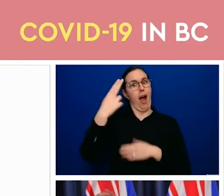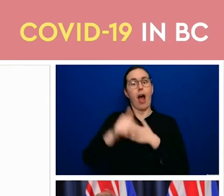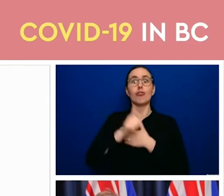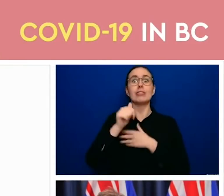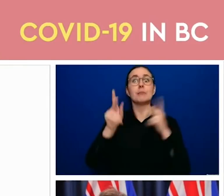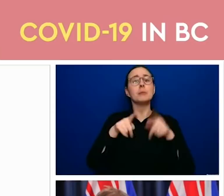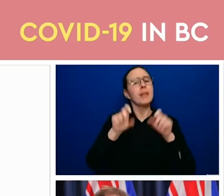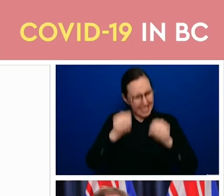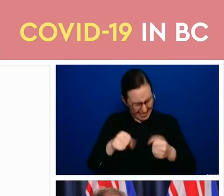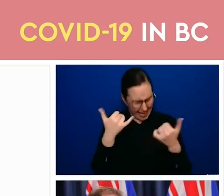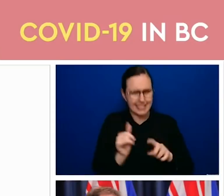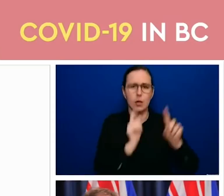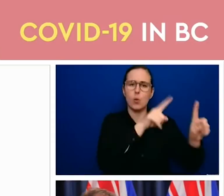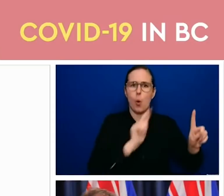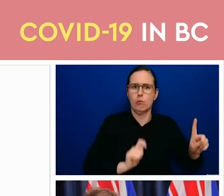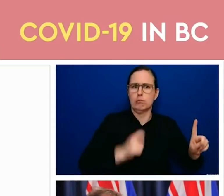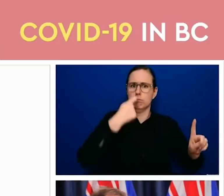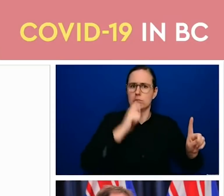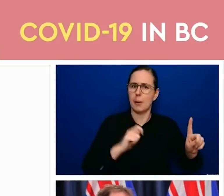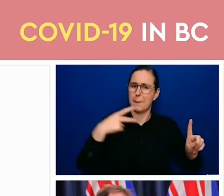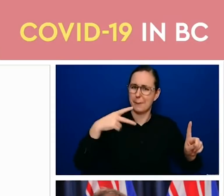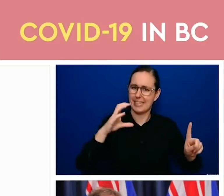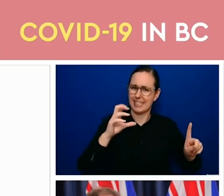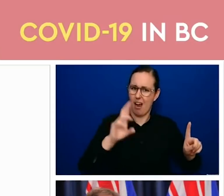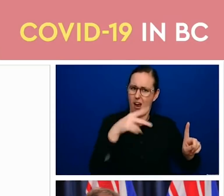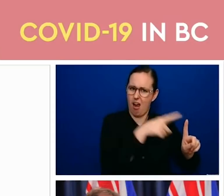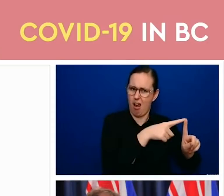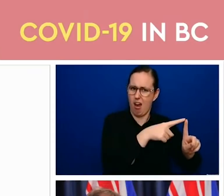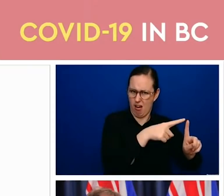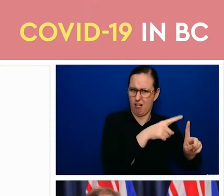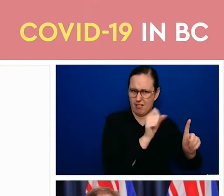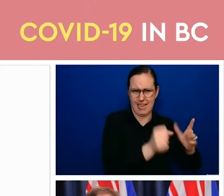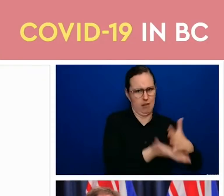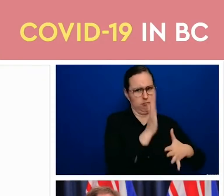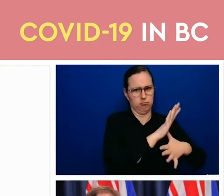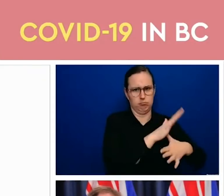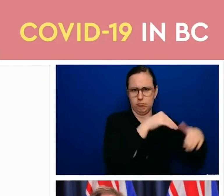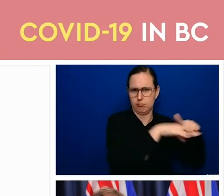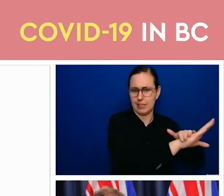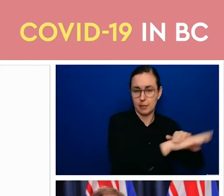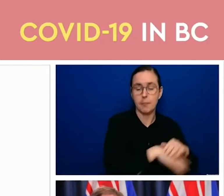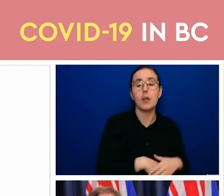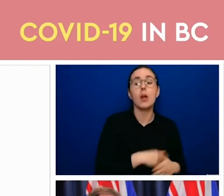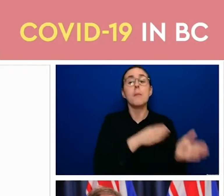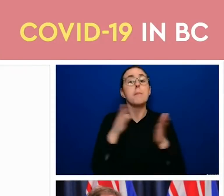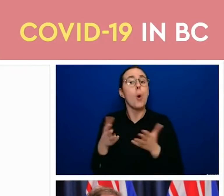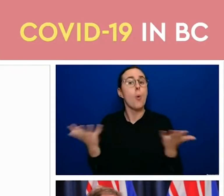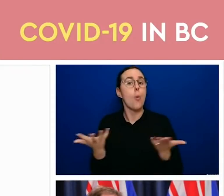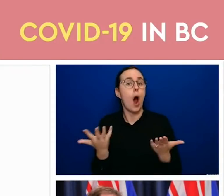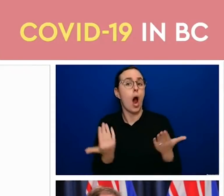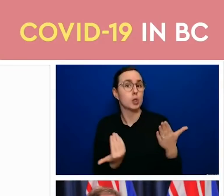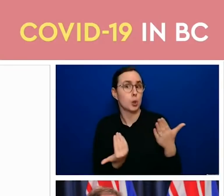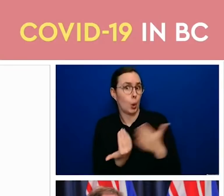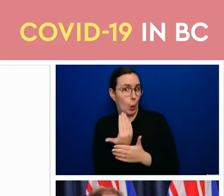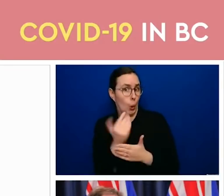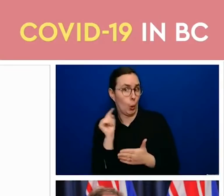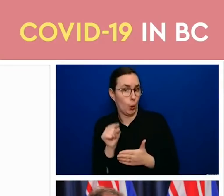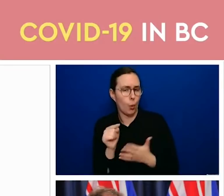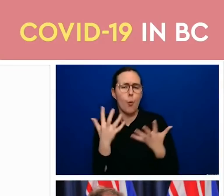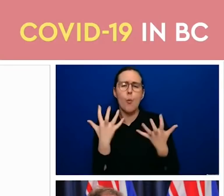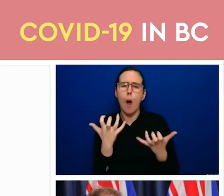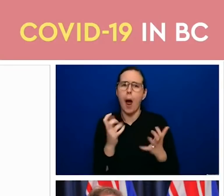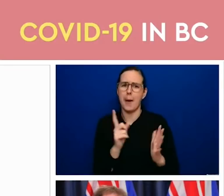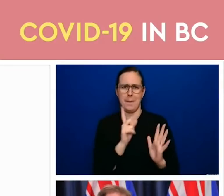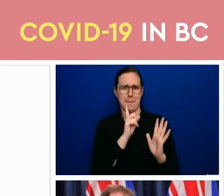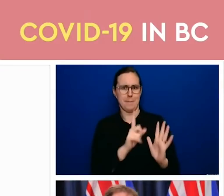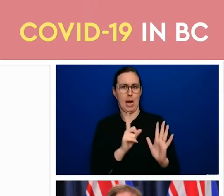availability means more members of the general public will be able to access tests to use to understand their own symptoms and illness and take action to